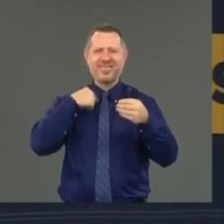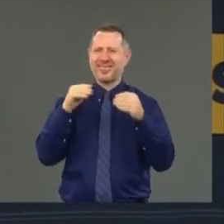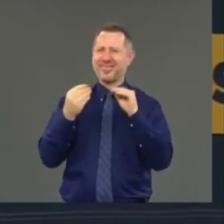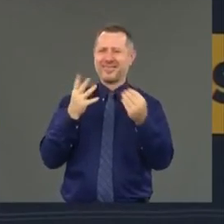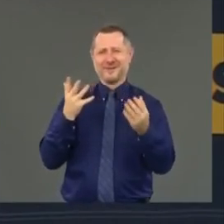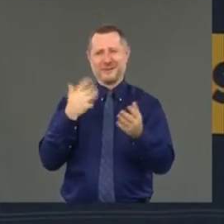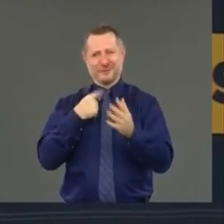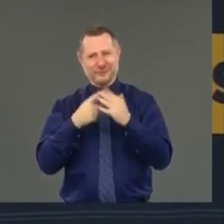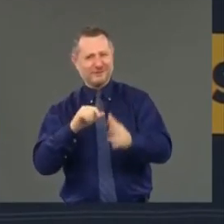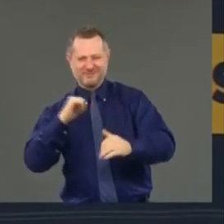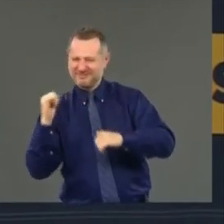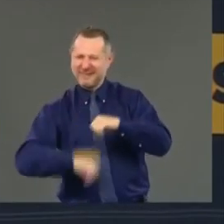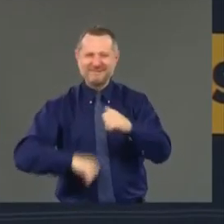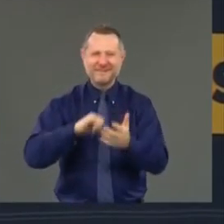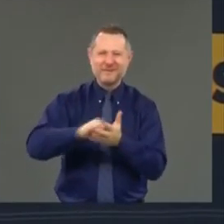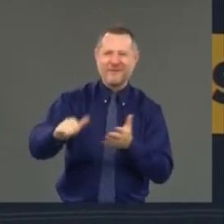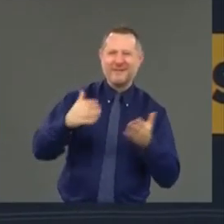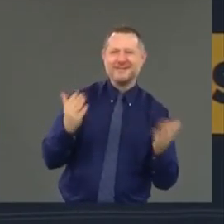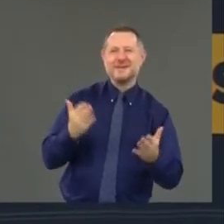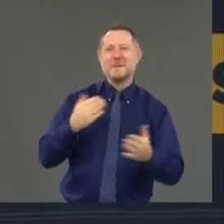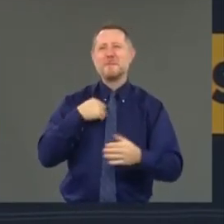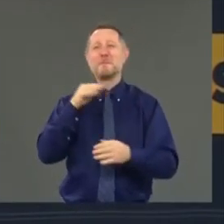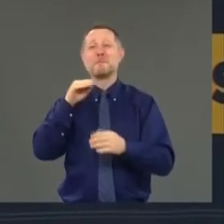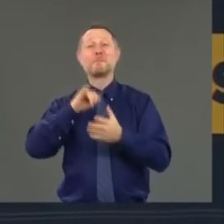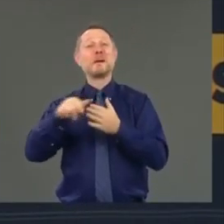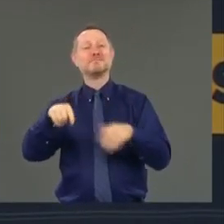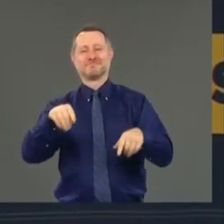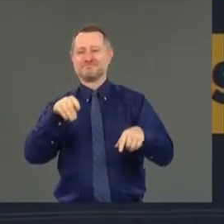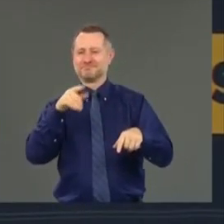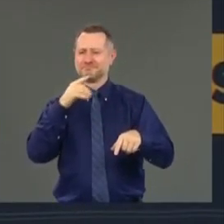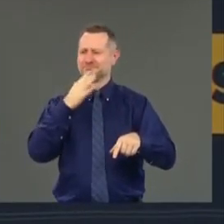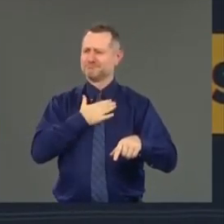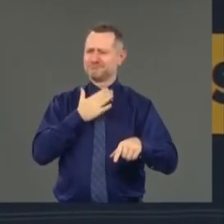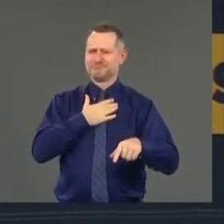Mets colors. It's a pleasure to be in Brooklyn, New York.